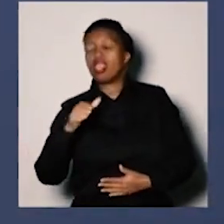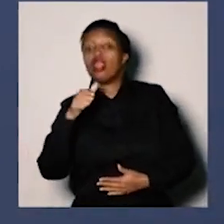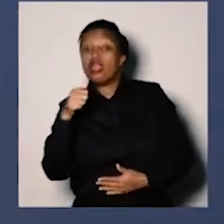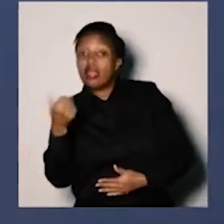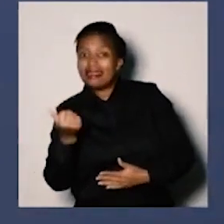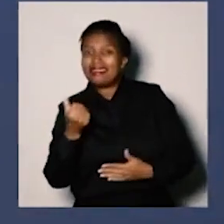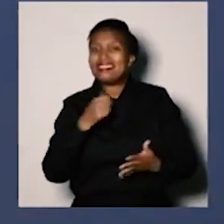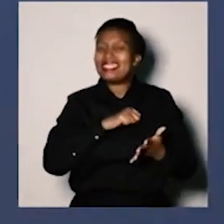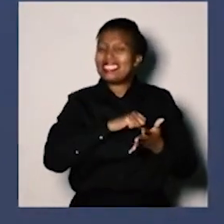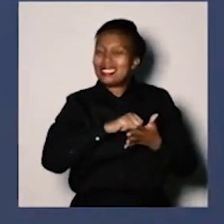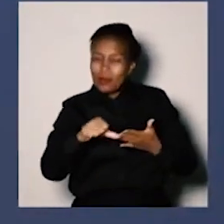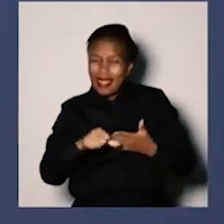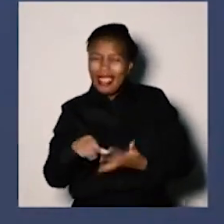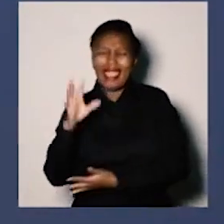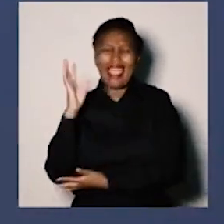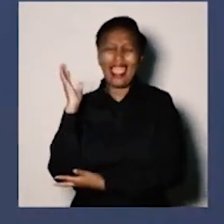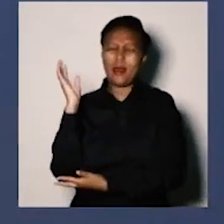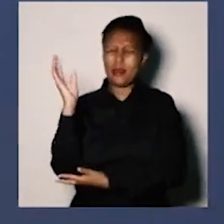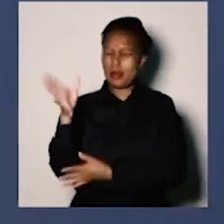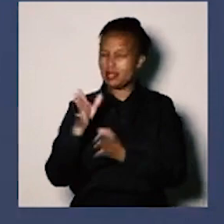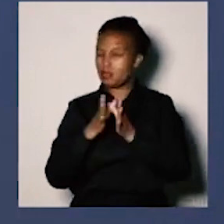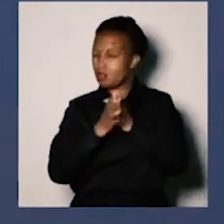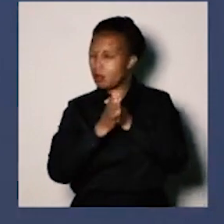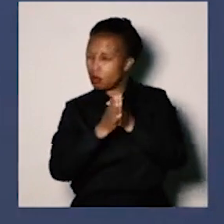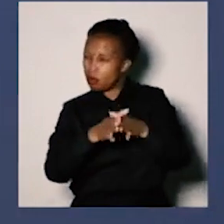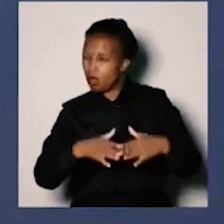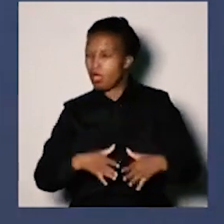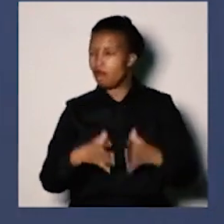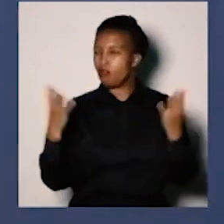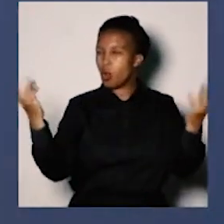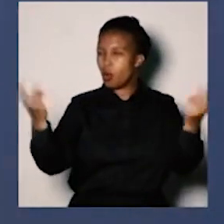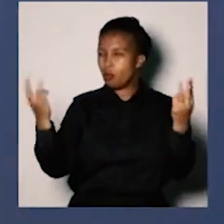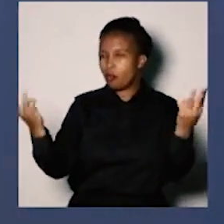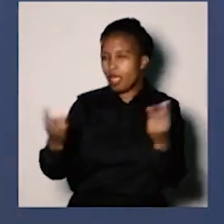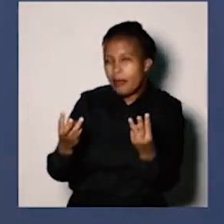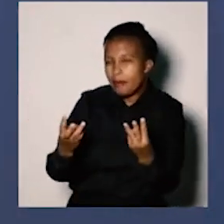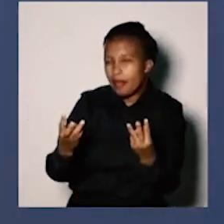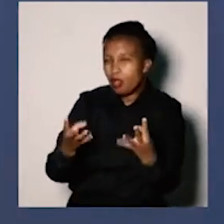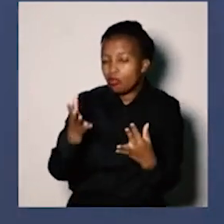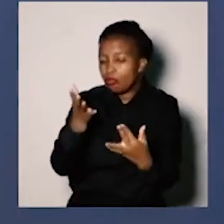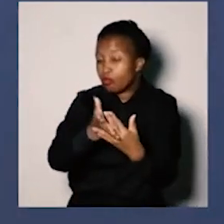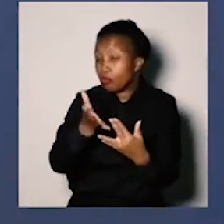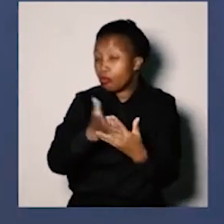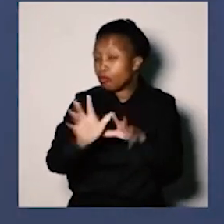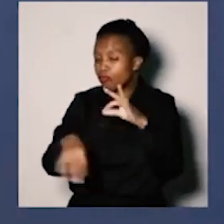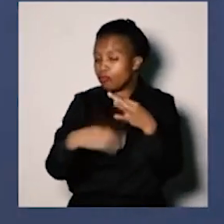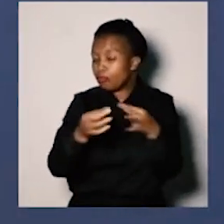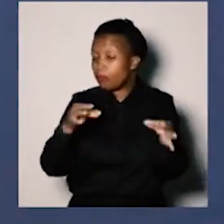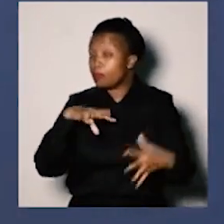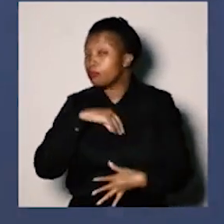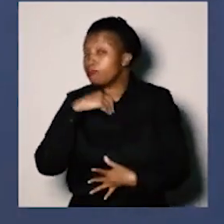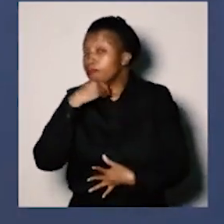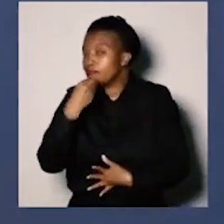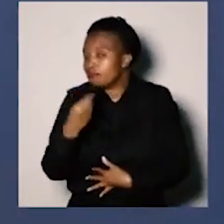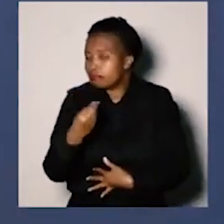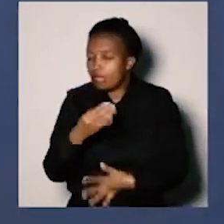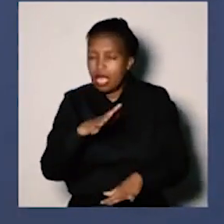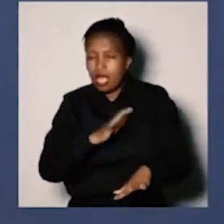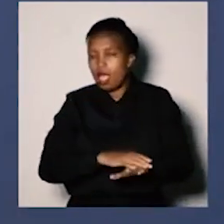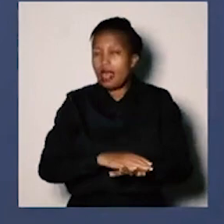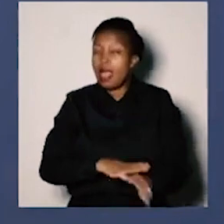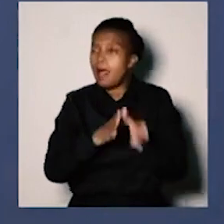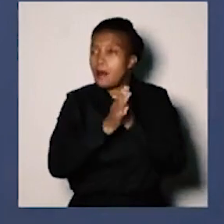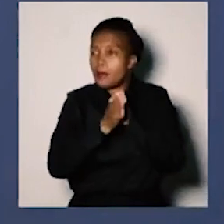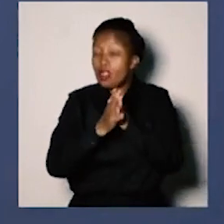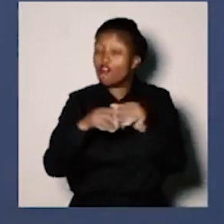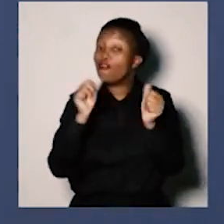more into ministering, praying for people by the gifts of the Spirit and praying for